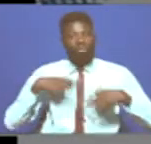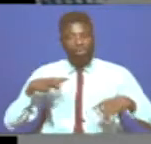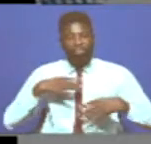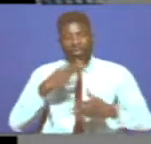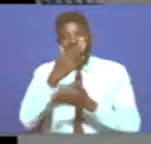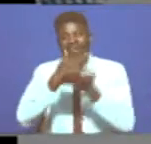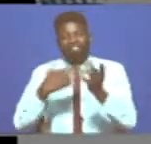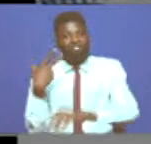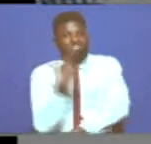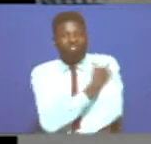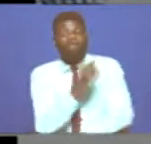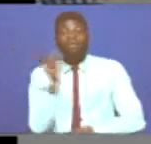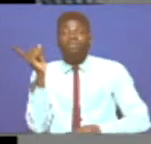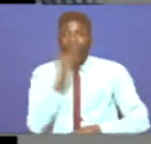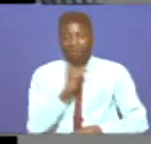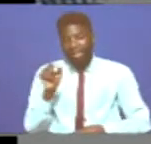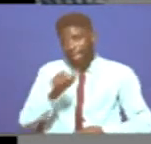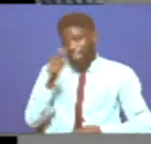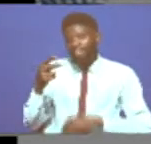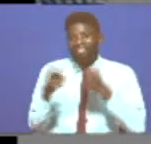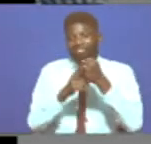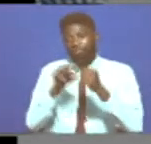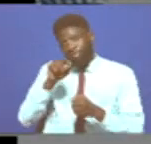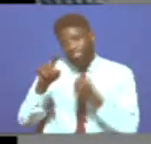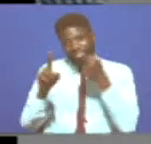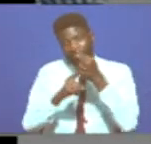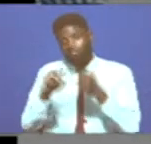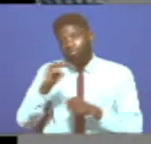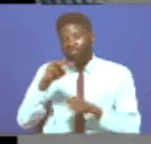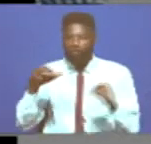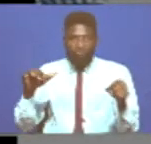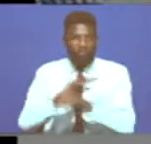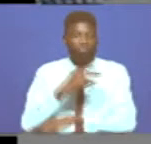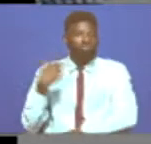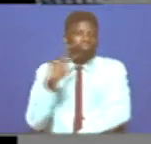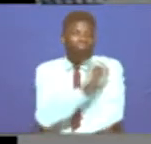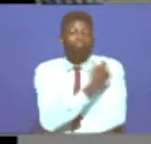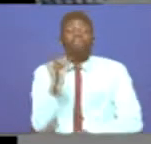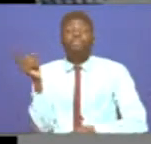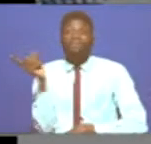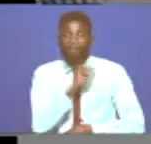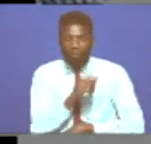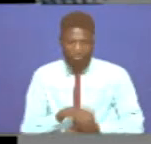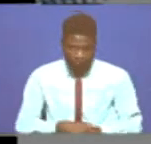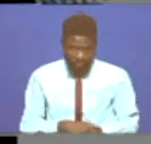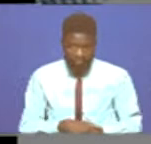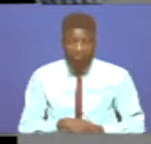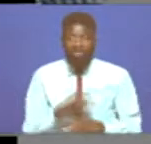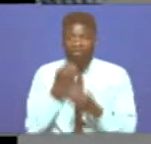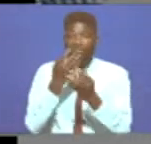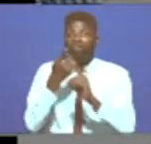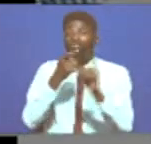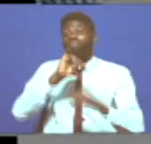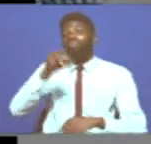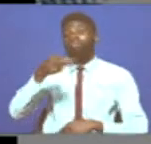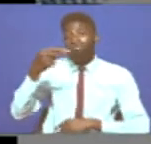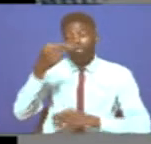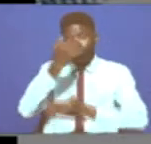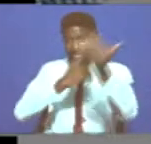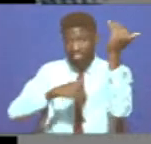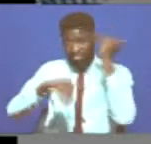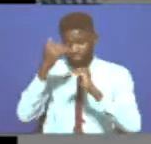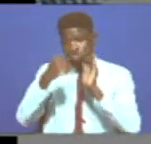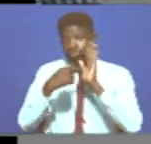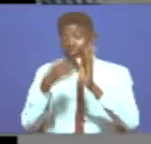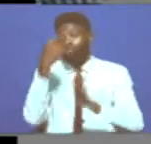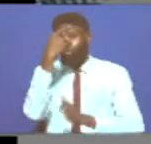vaccinated, while another 7.6 million are fully vaccinated. According to data from Johns Hopkins University, over